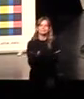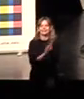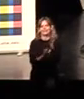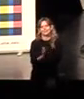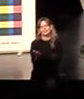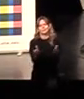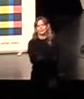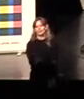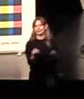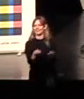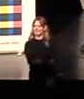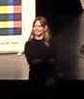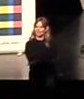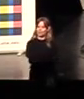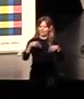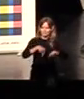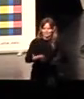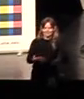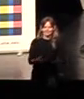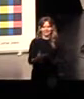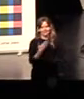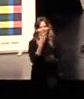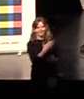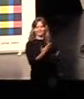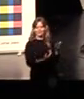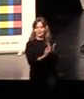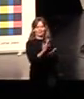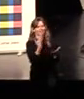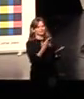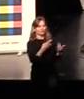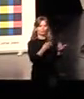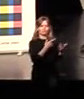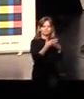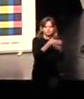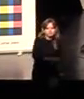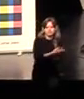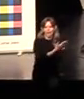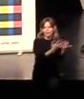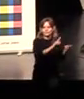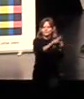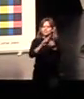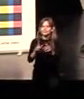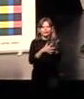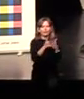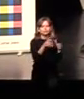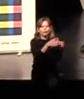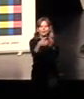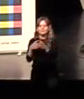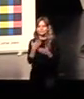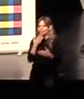rit finally i worked out his gang te helpen thanks to close collaboration of omdat of cultural organisations hier in de kanaal